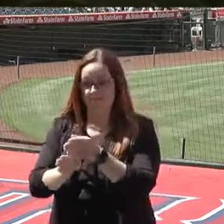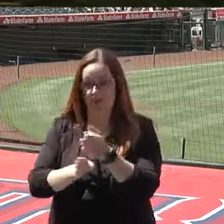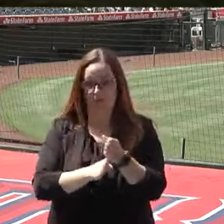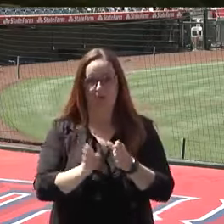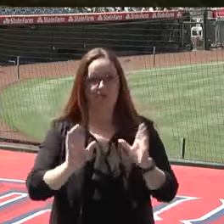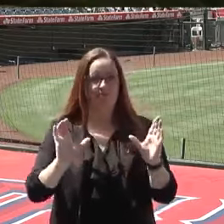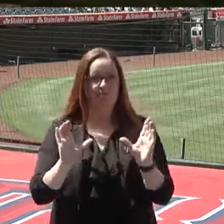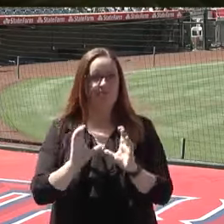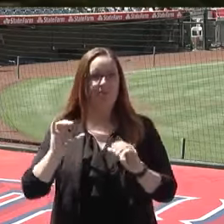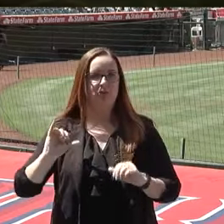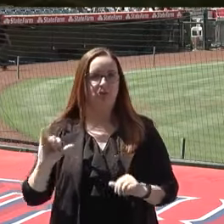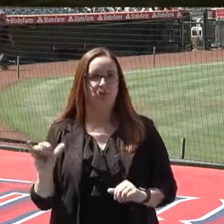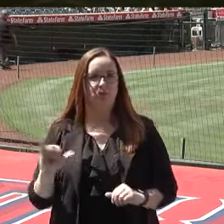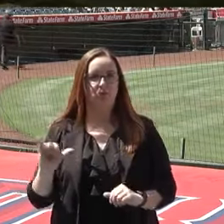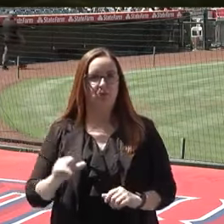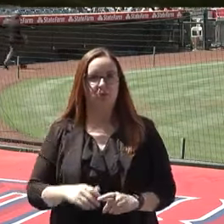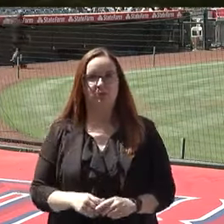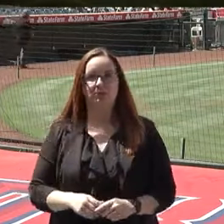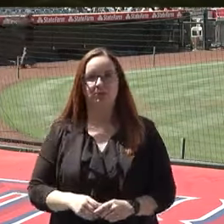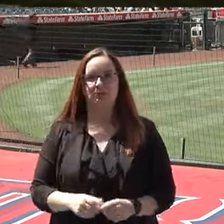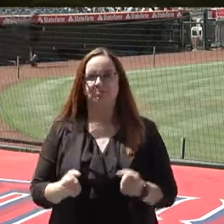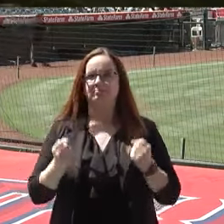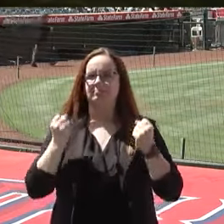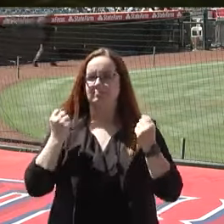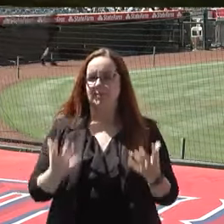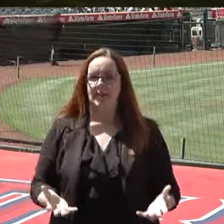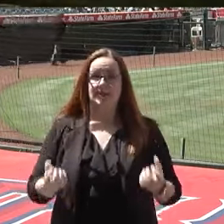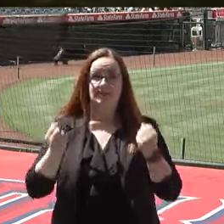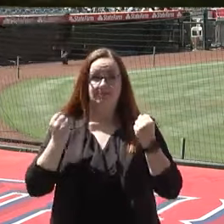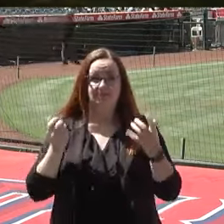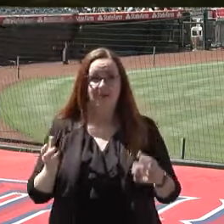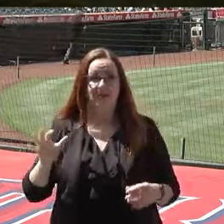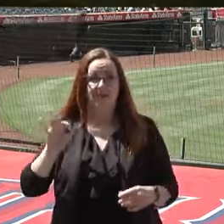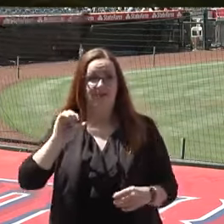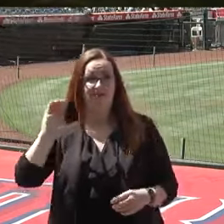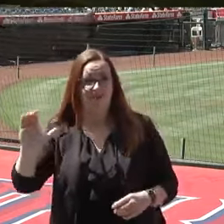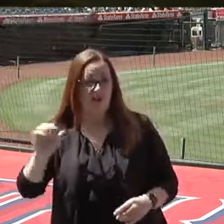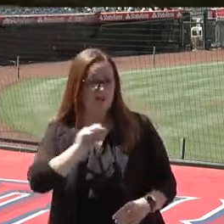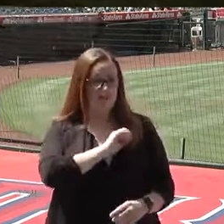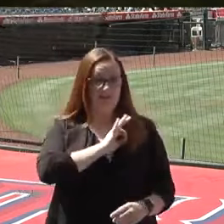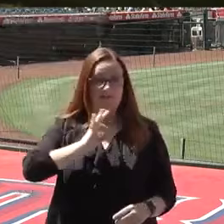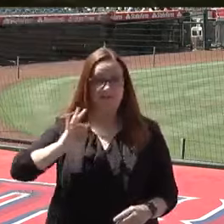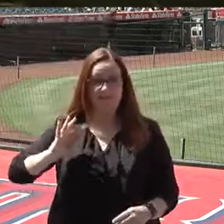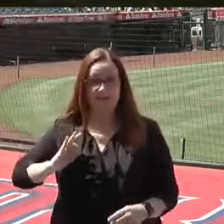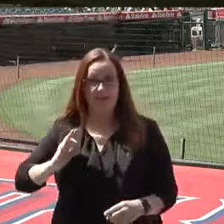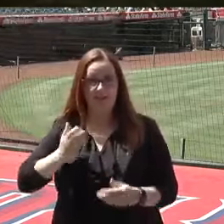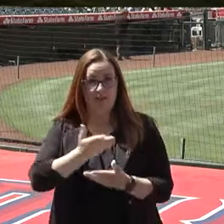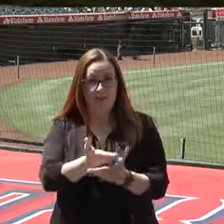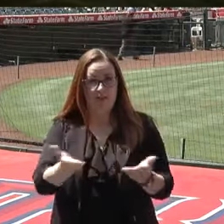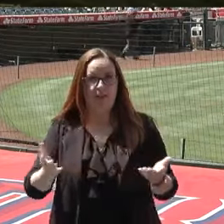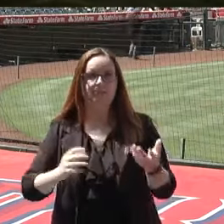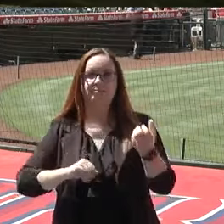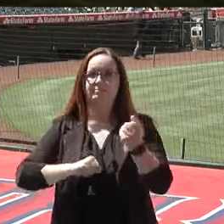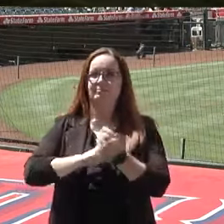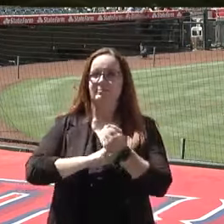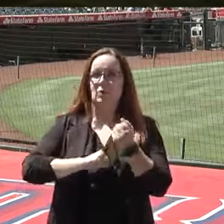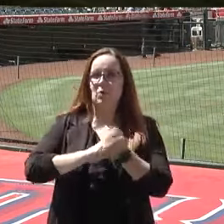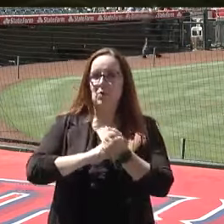certificates. We have hundreds of faculty members and staff who are there to support our more